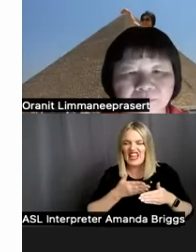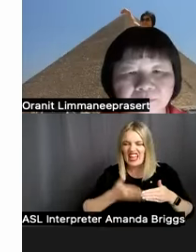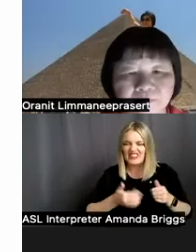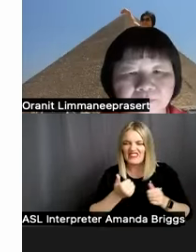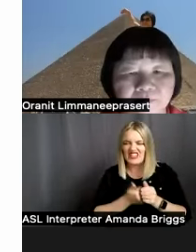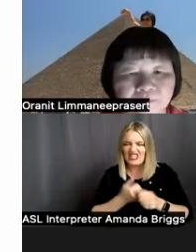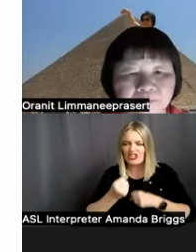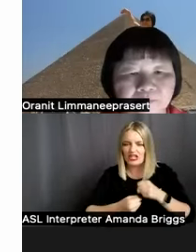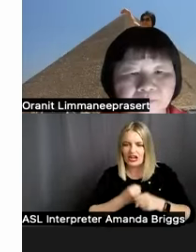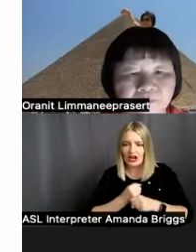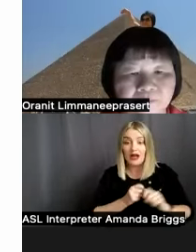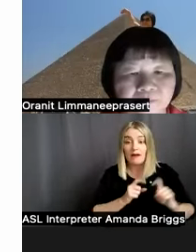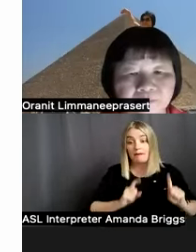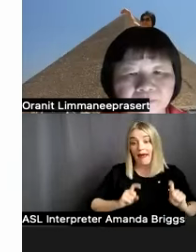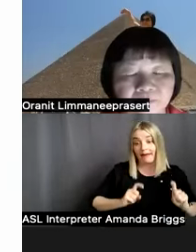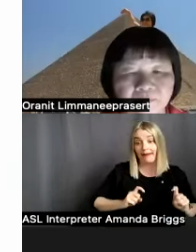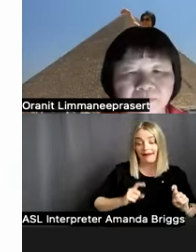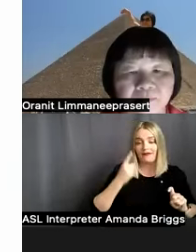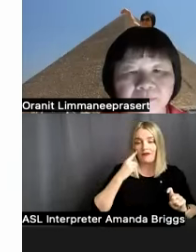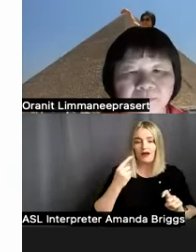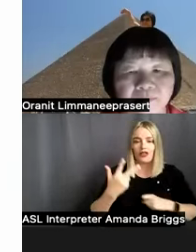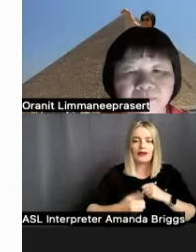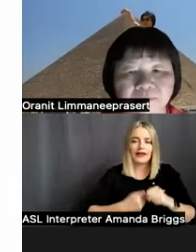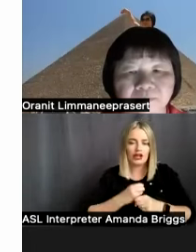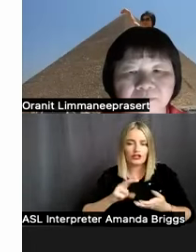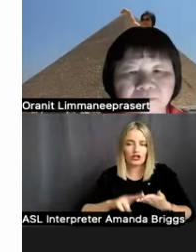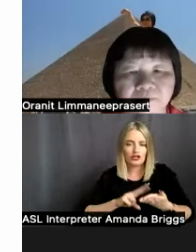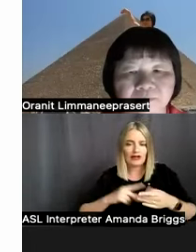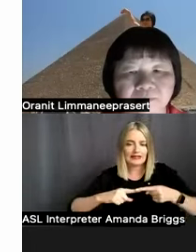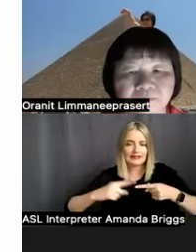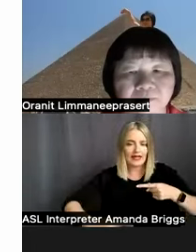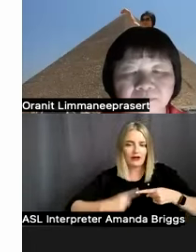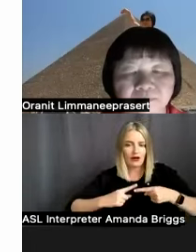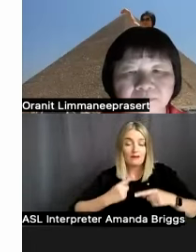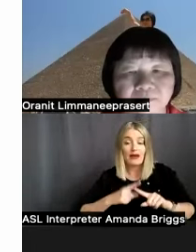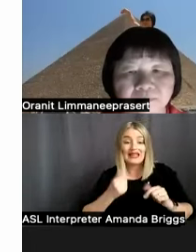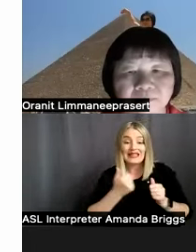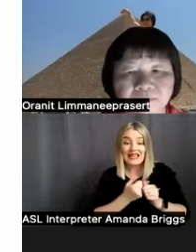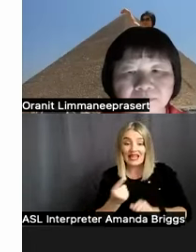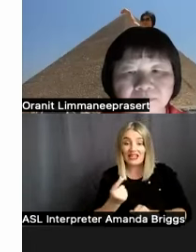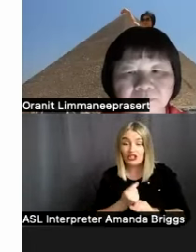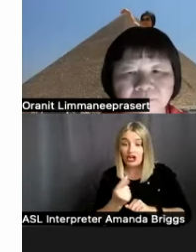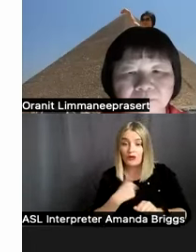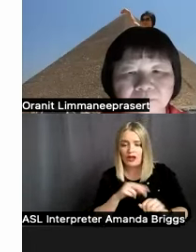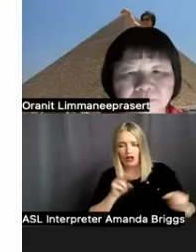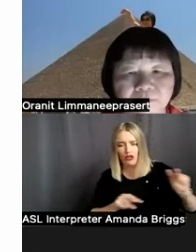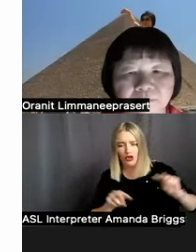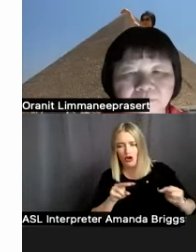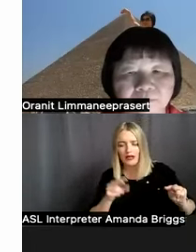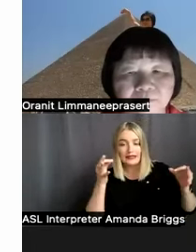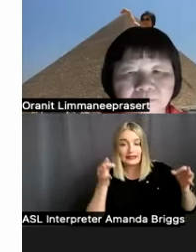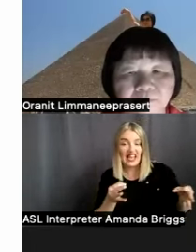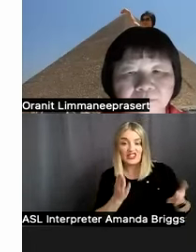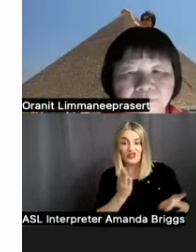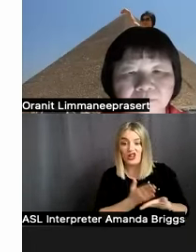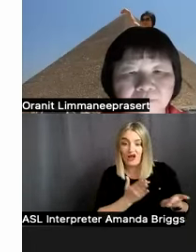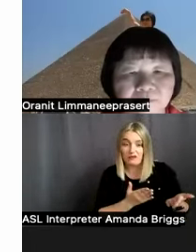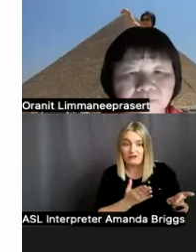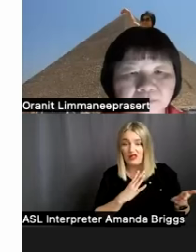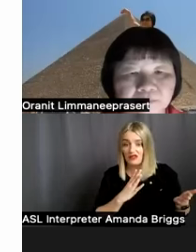full year, 3-year contract cycle, but we can look at it at the end of each individual year and decide to end it. Because what we